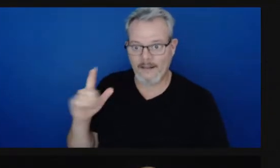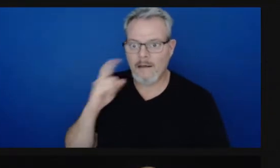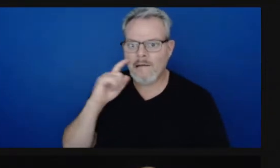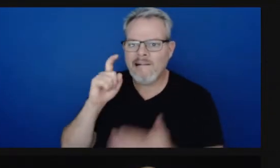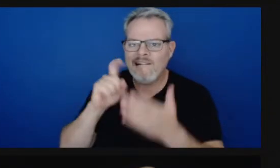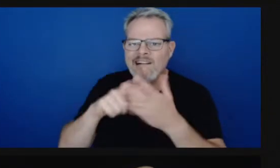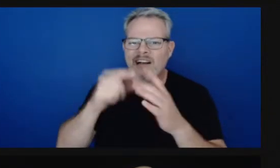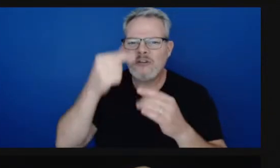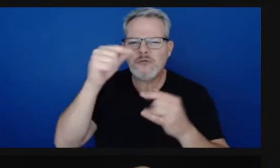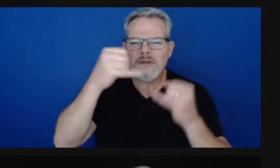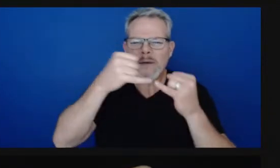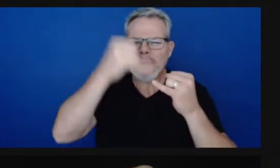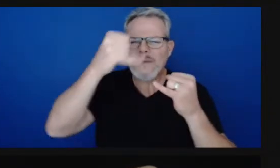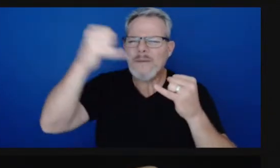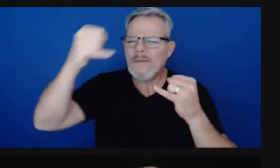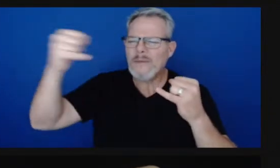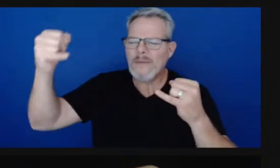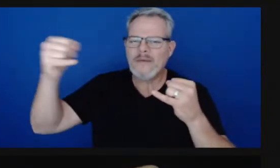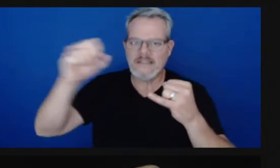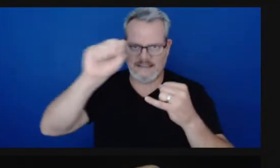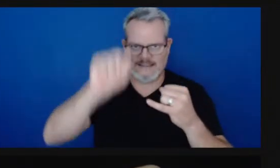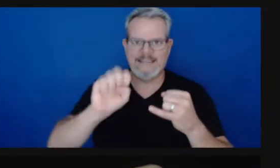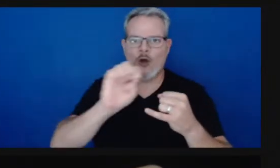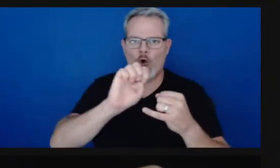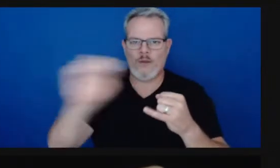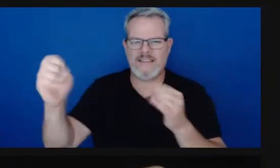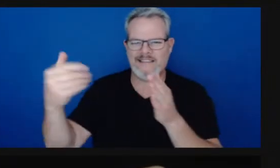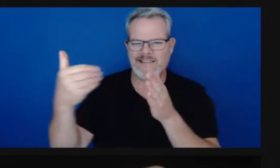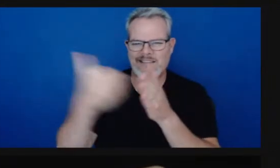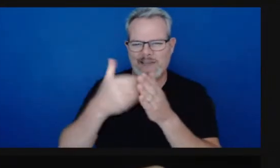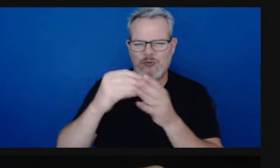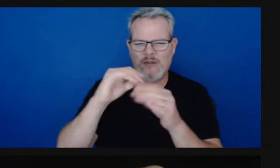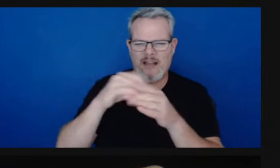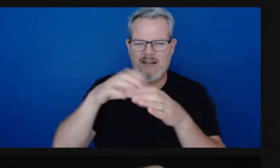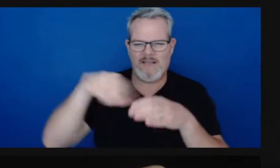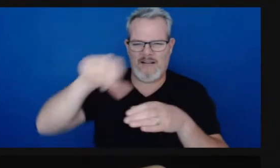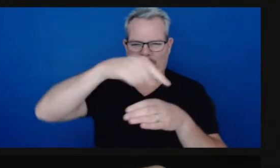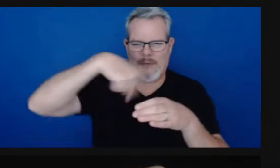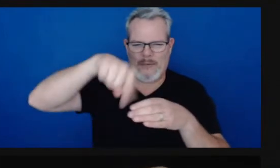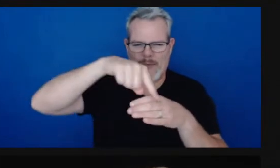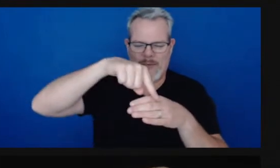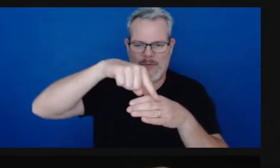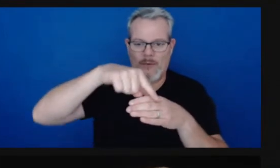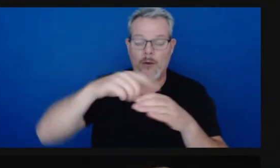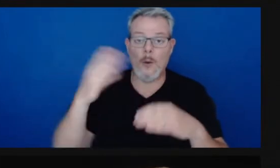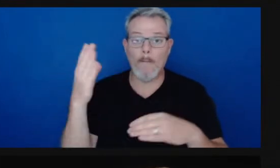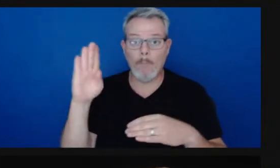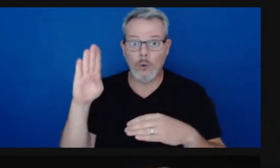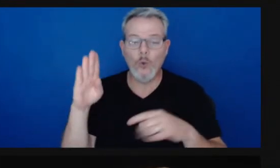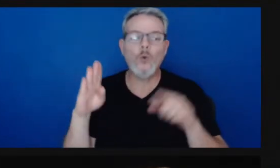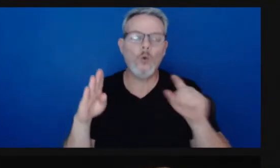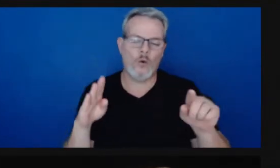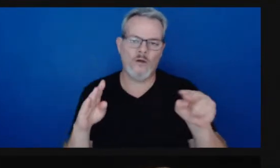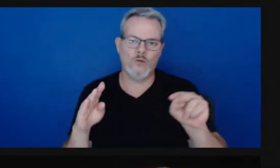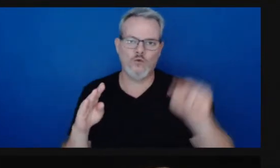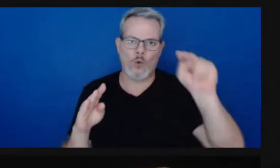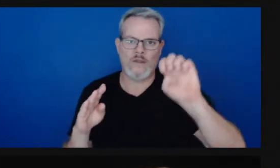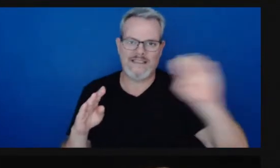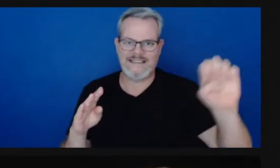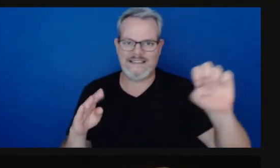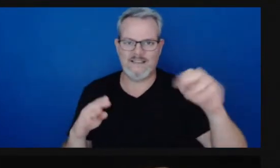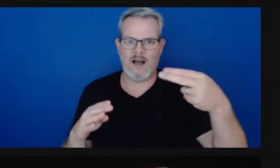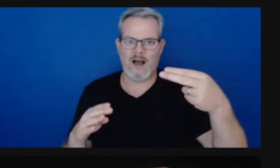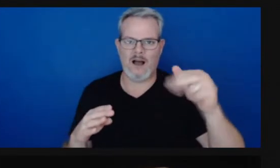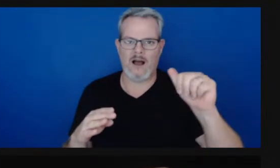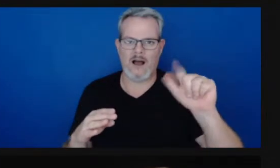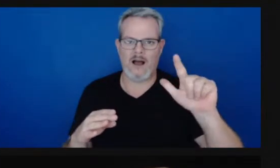further southeast towards that intrusion area, South Caldera. The blue one points northeast to Hale Ma'u. We saw very